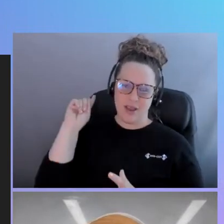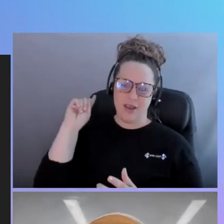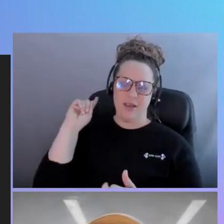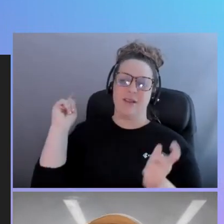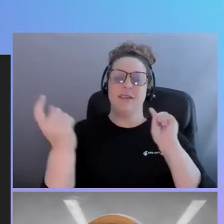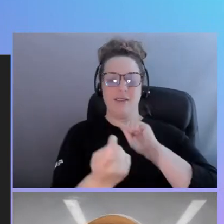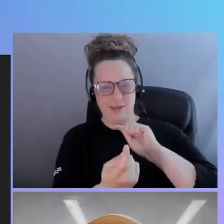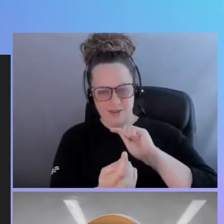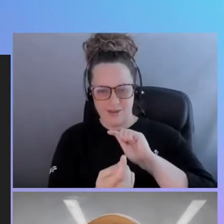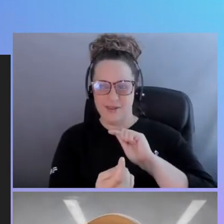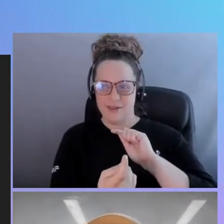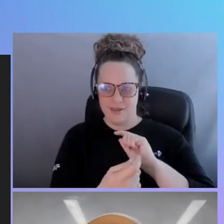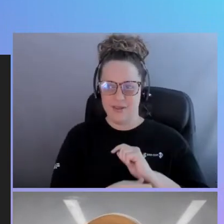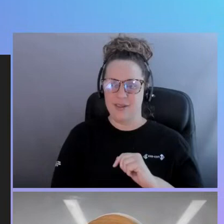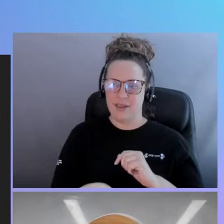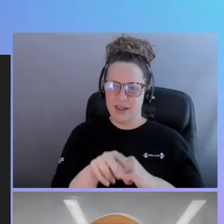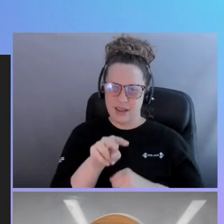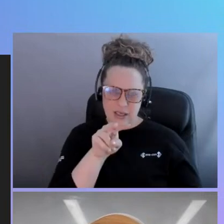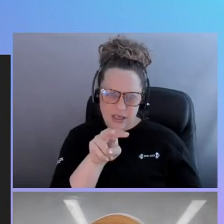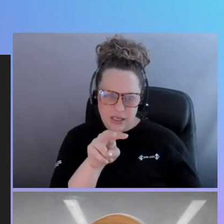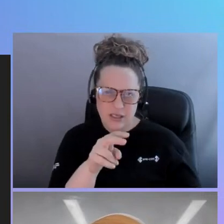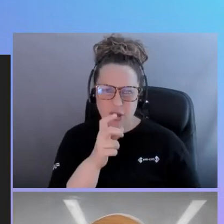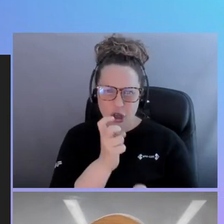photosensitive person and you find difficult to stare